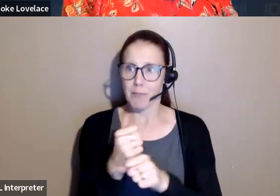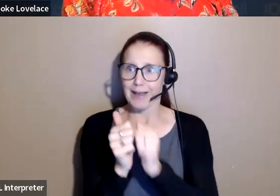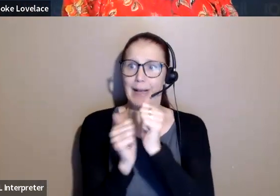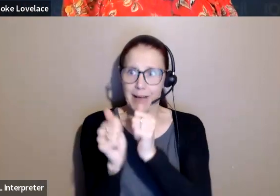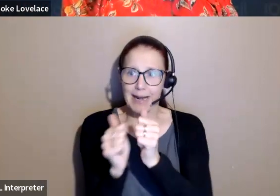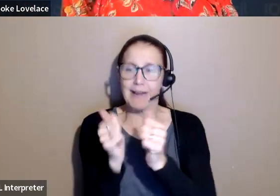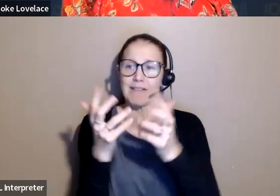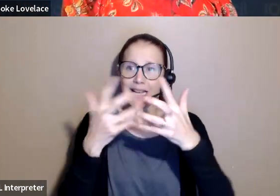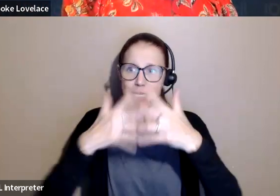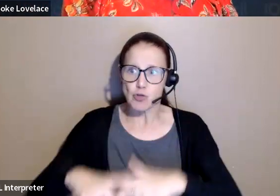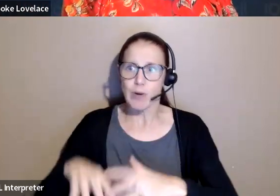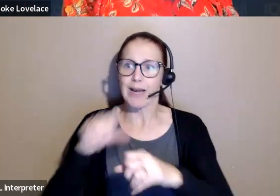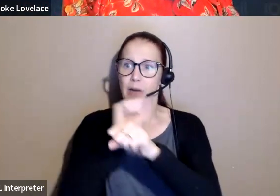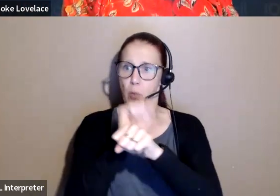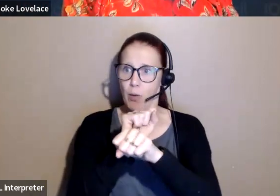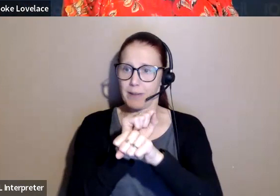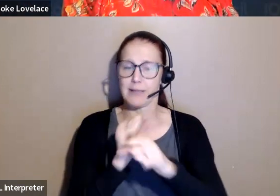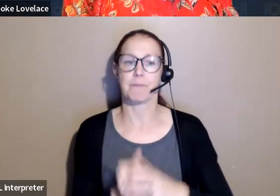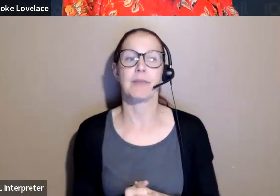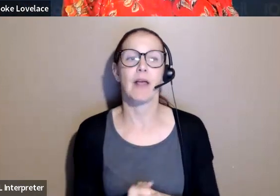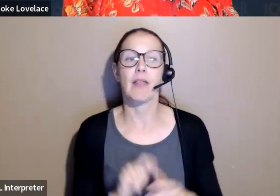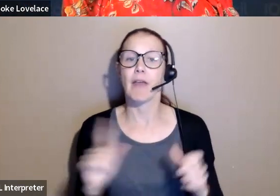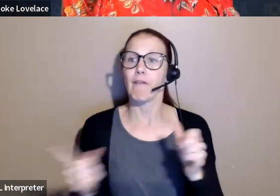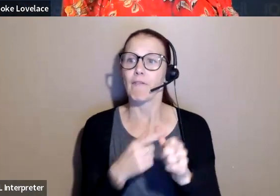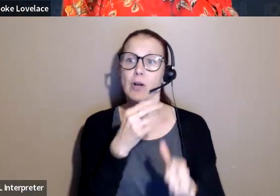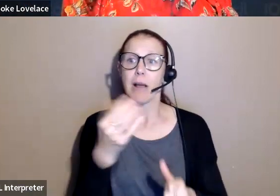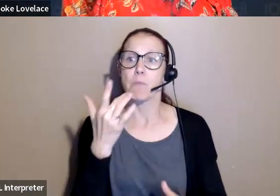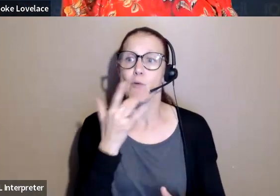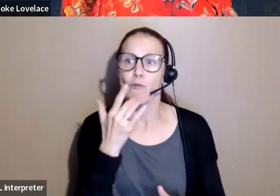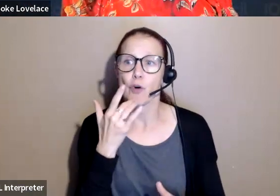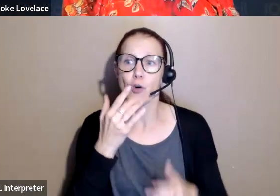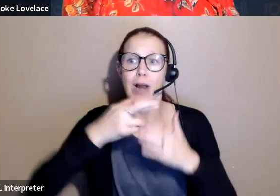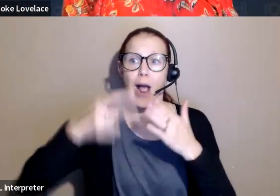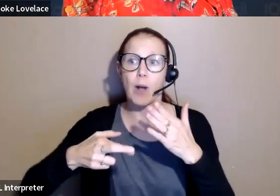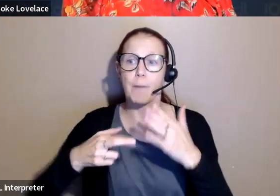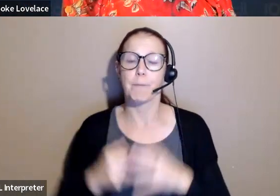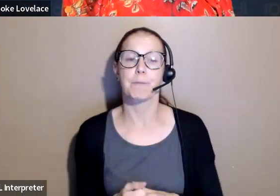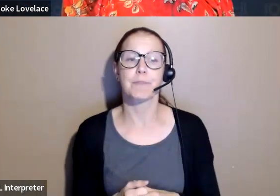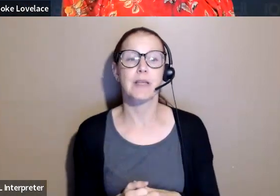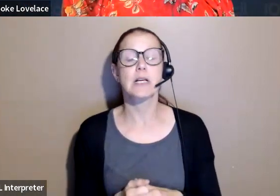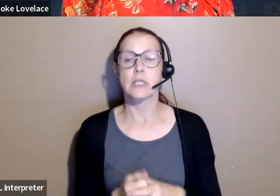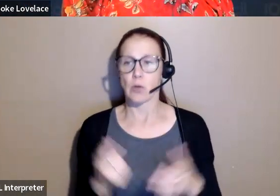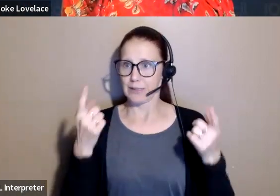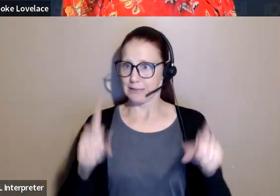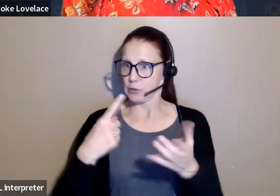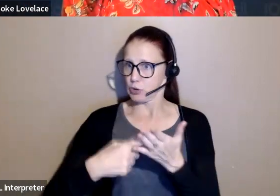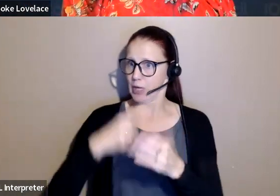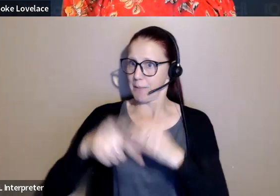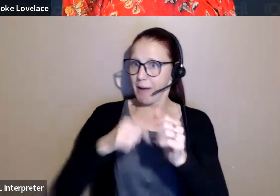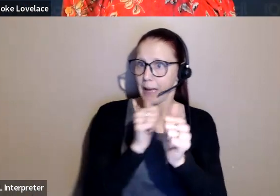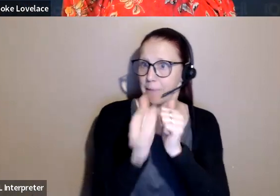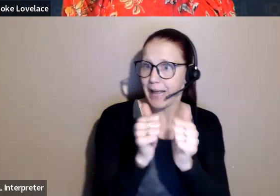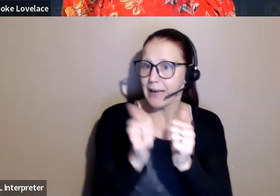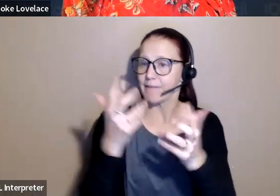integrated employment the first and preferred outcome. And so when we're talking about competitive